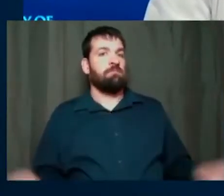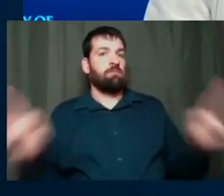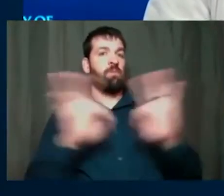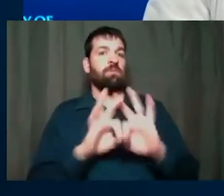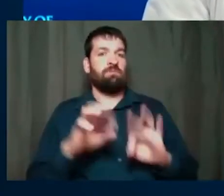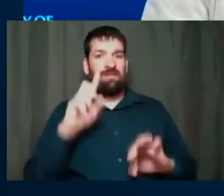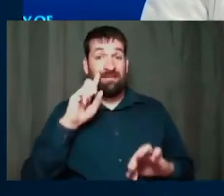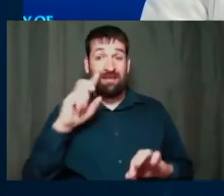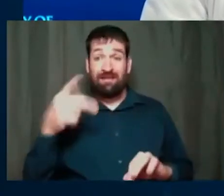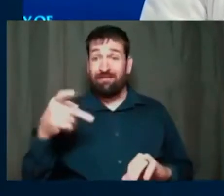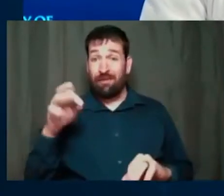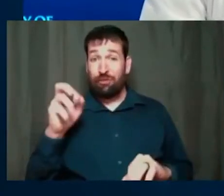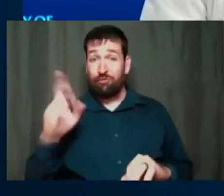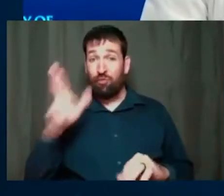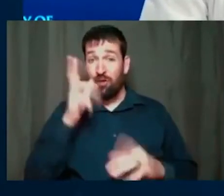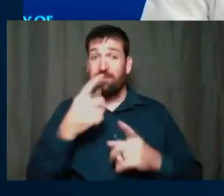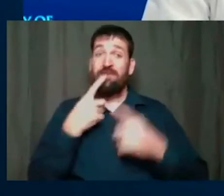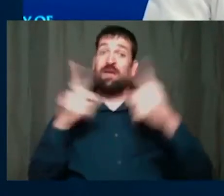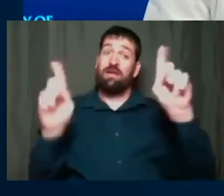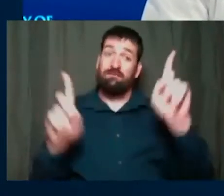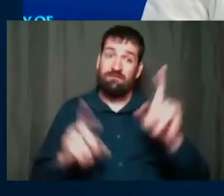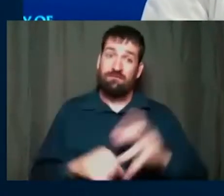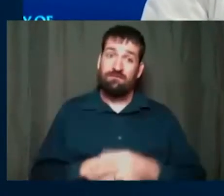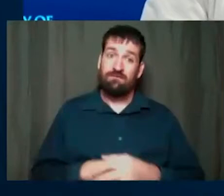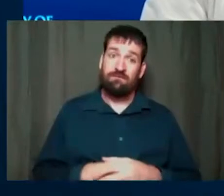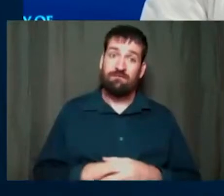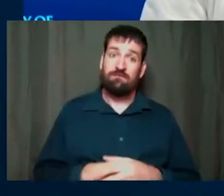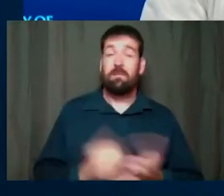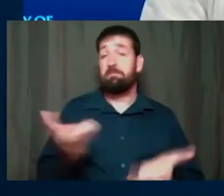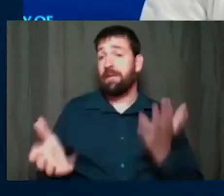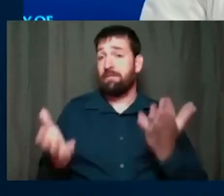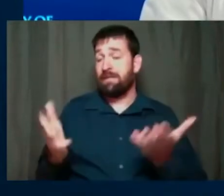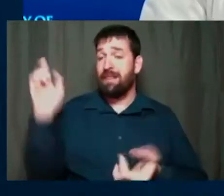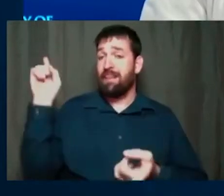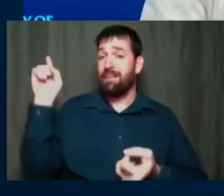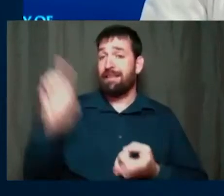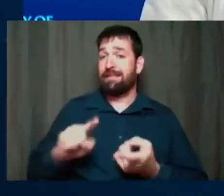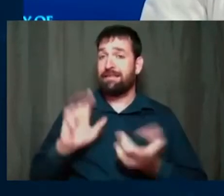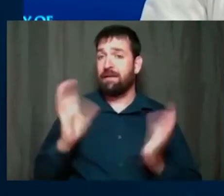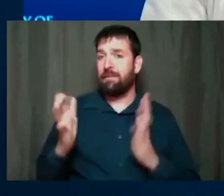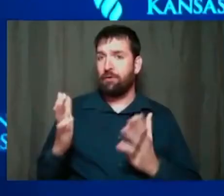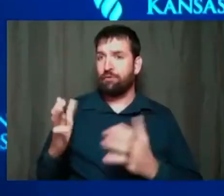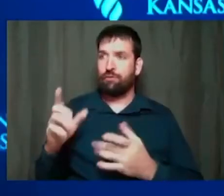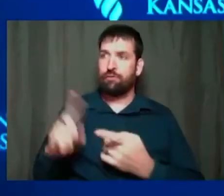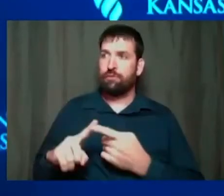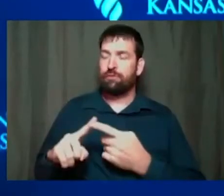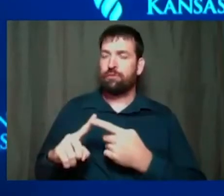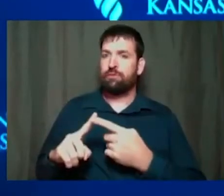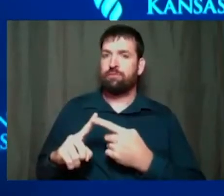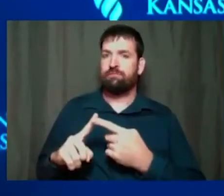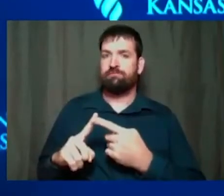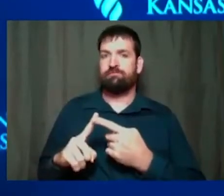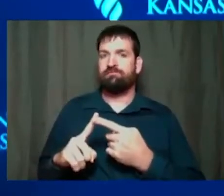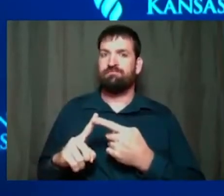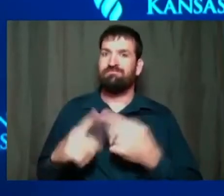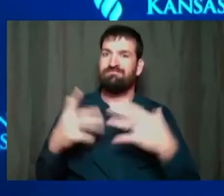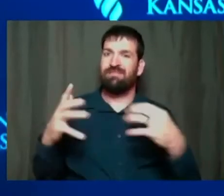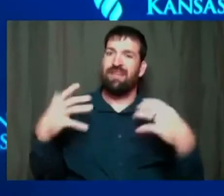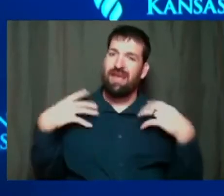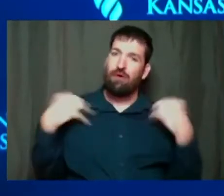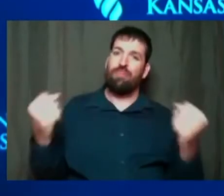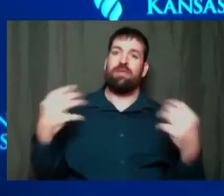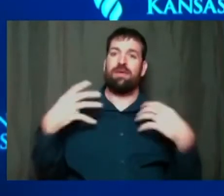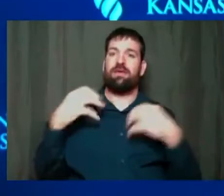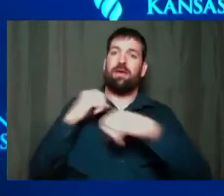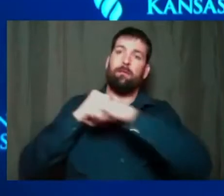going to be effective. I think it won't perhaps be as effective as somebody who's immunocompetent, but fully, has a healthy immune system. But if you think